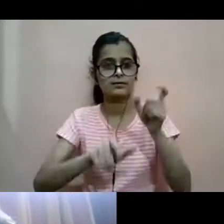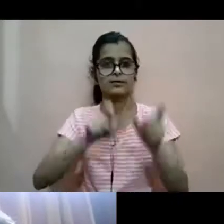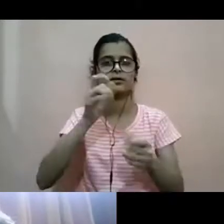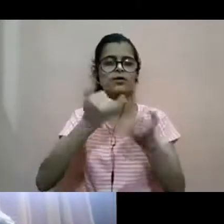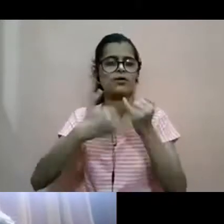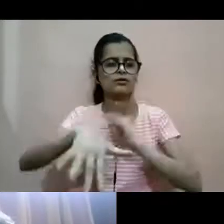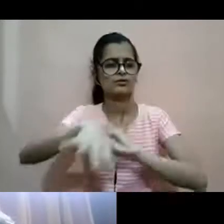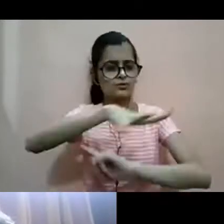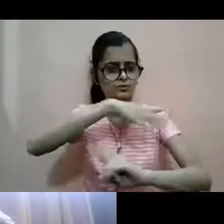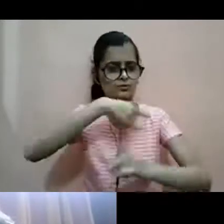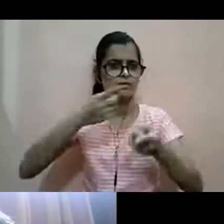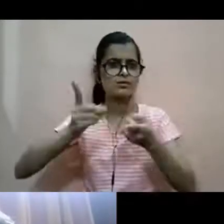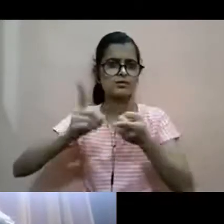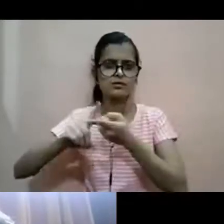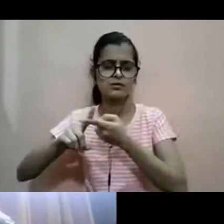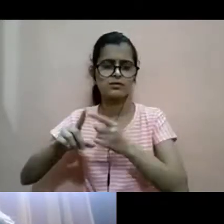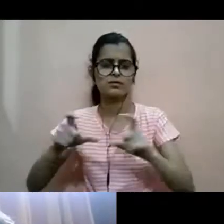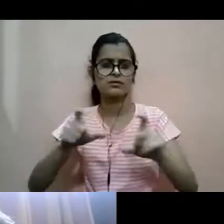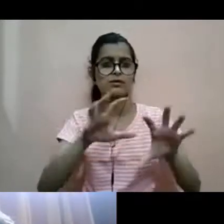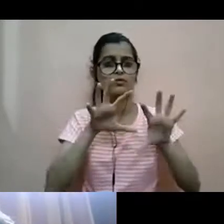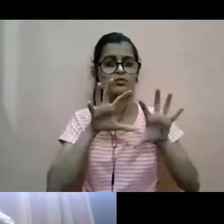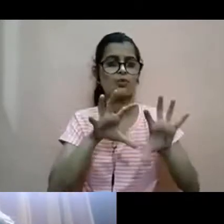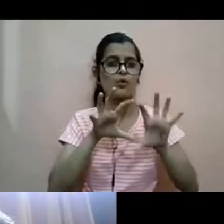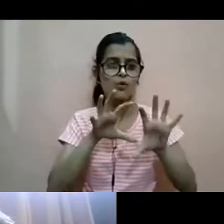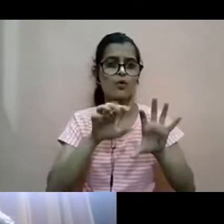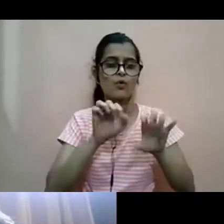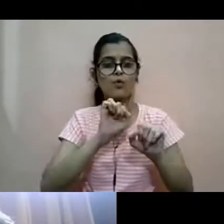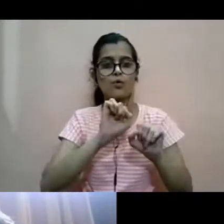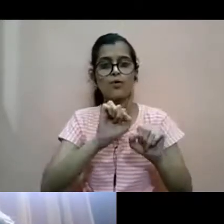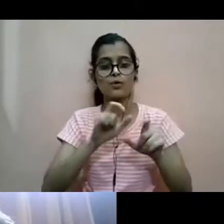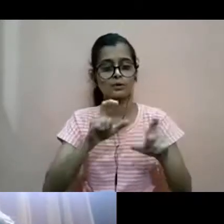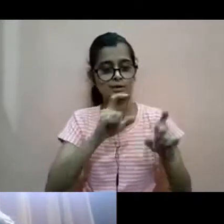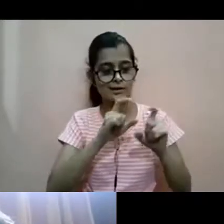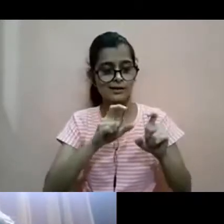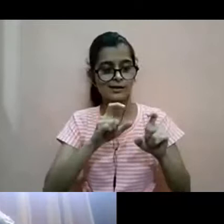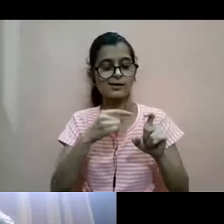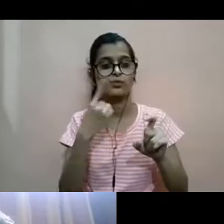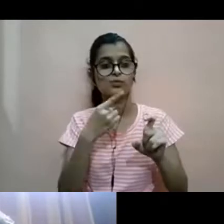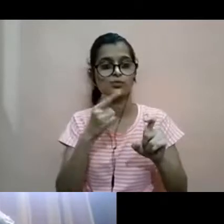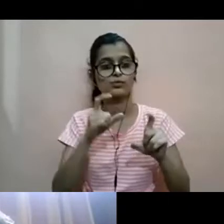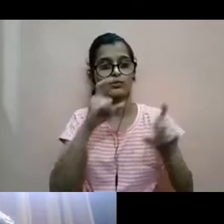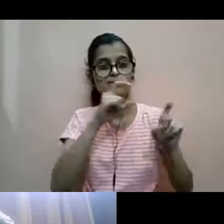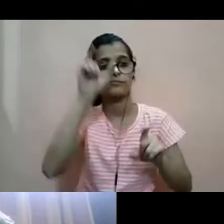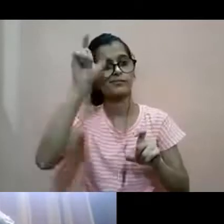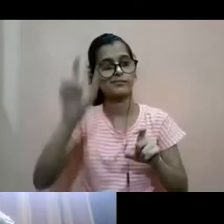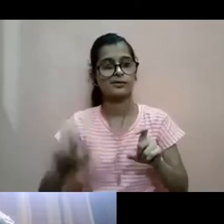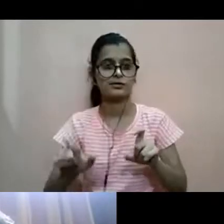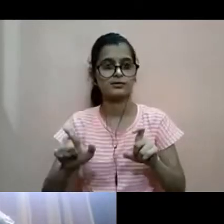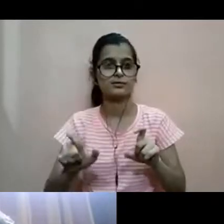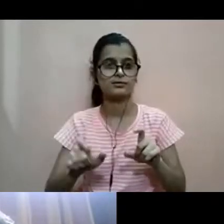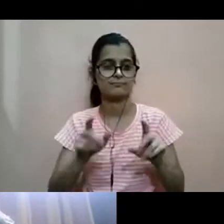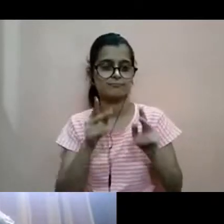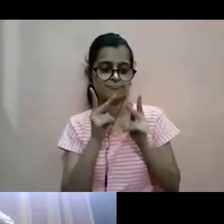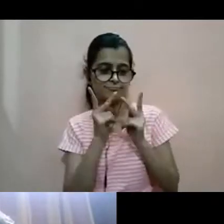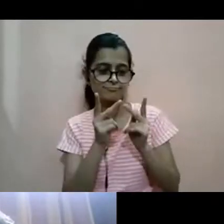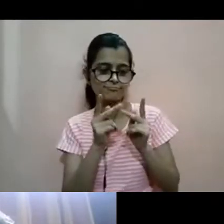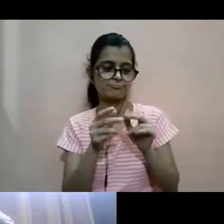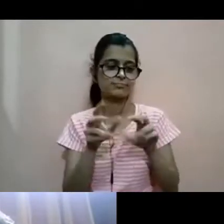adults have to care for their parents who were caregivers when they were children.